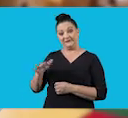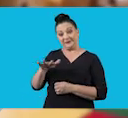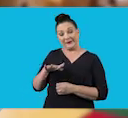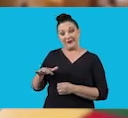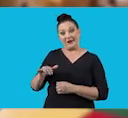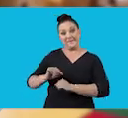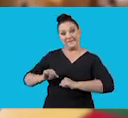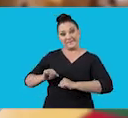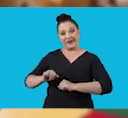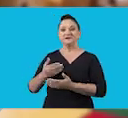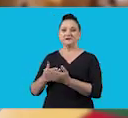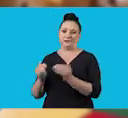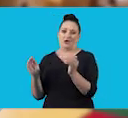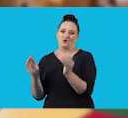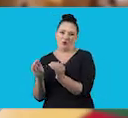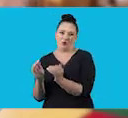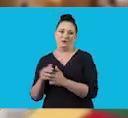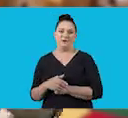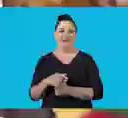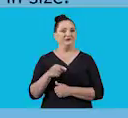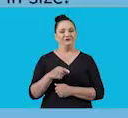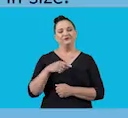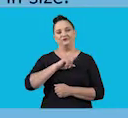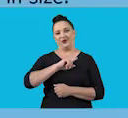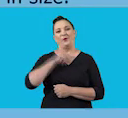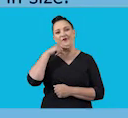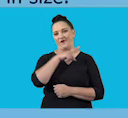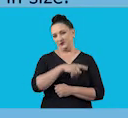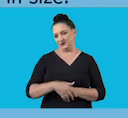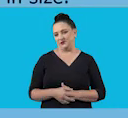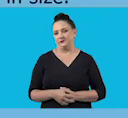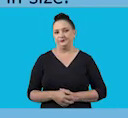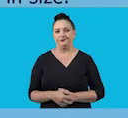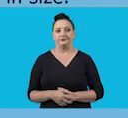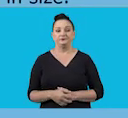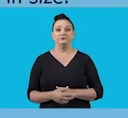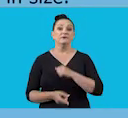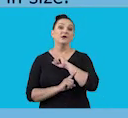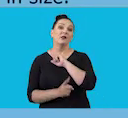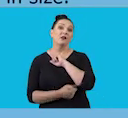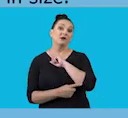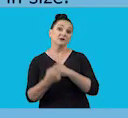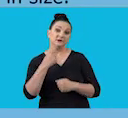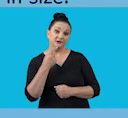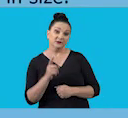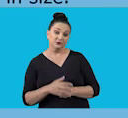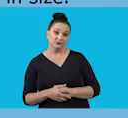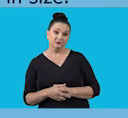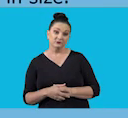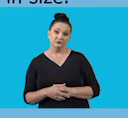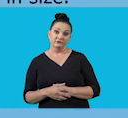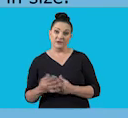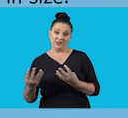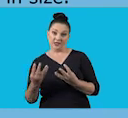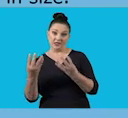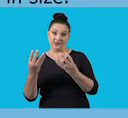that they occupy is going to decrease. So therefore, this statement is also false. And the last one